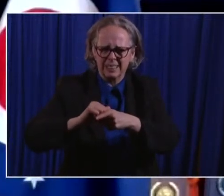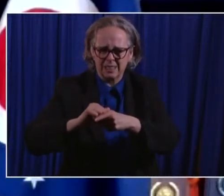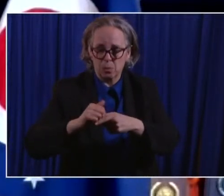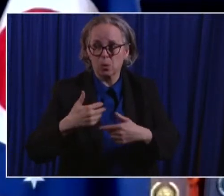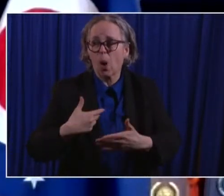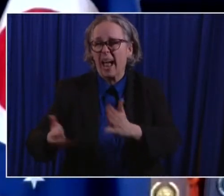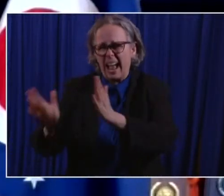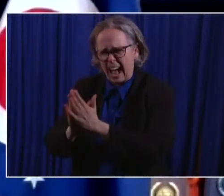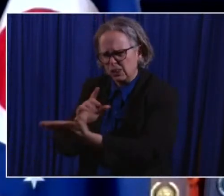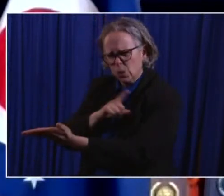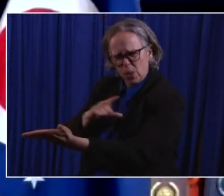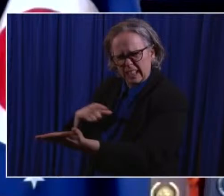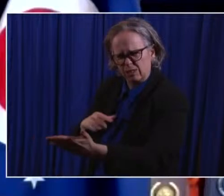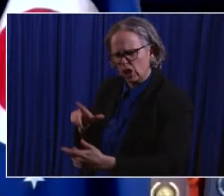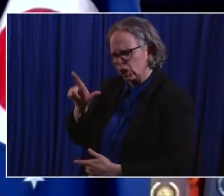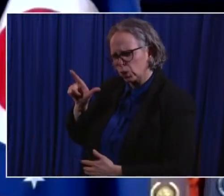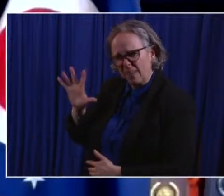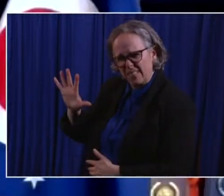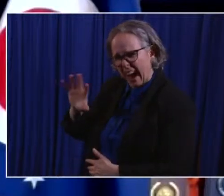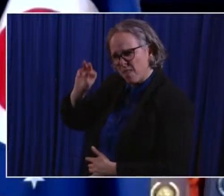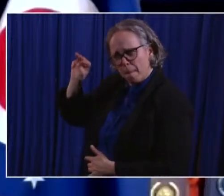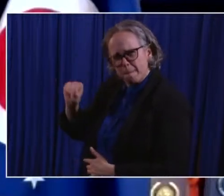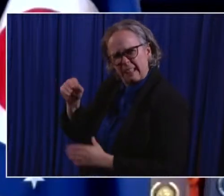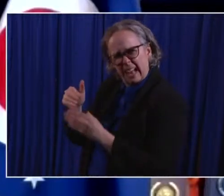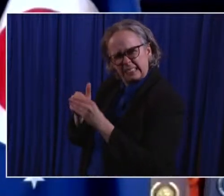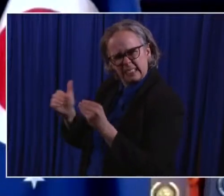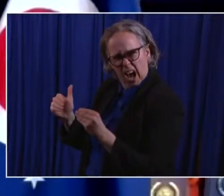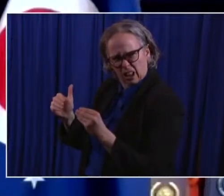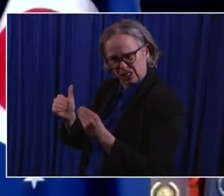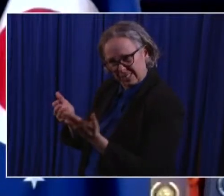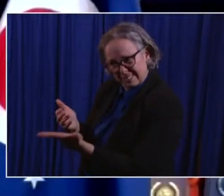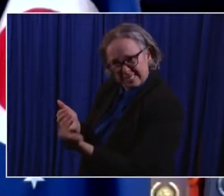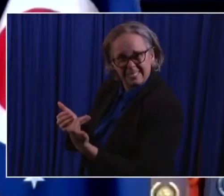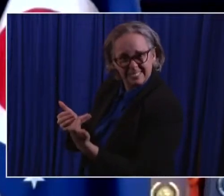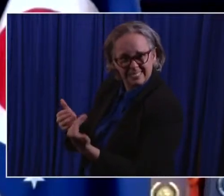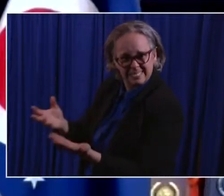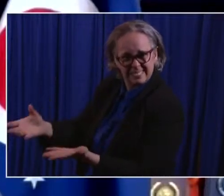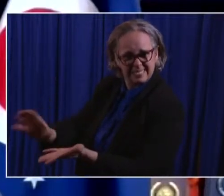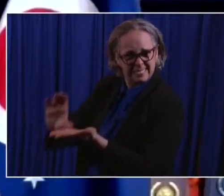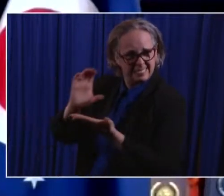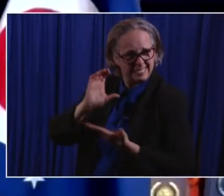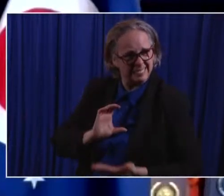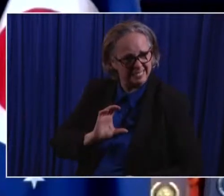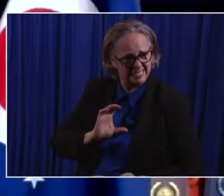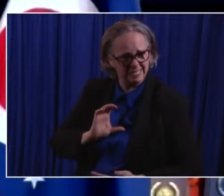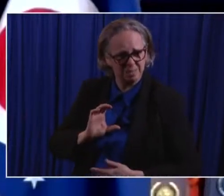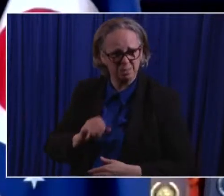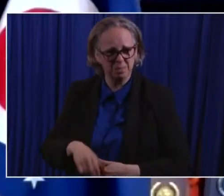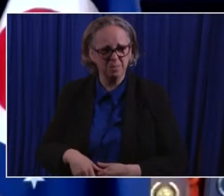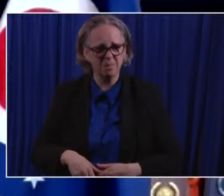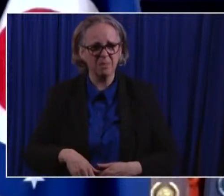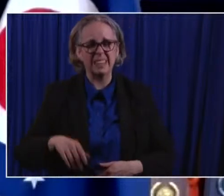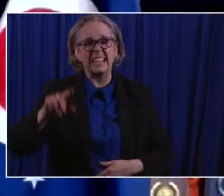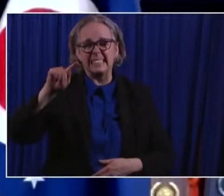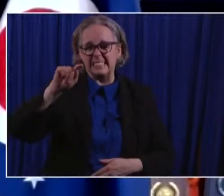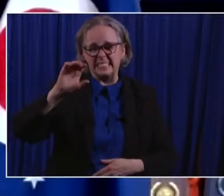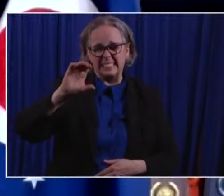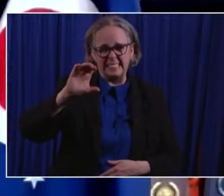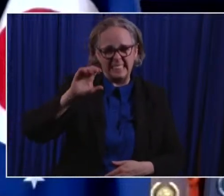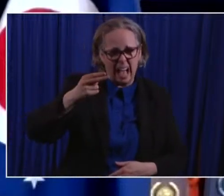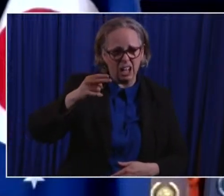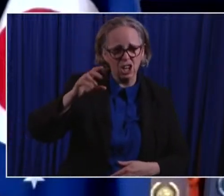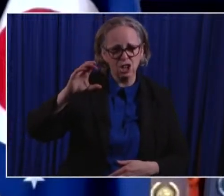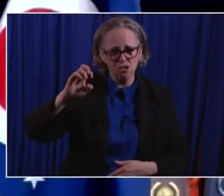this area. We need them to do it. Additionally, with Tech Cred, we want to go from 10,000 credentials a year to 20,000 credentials a